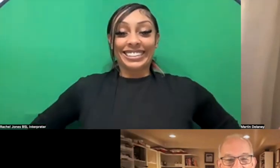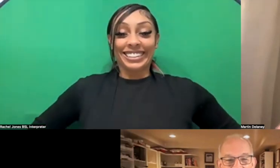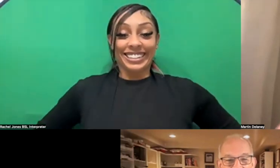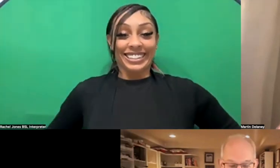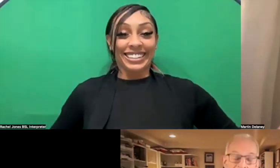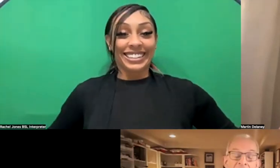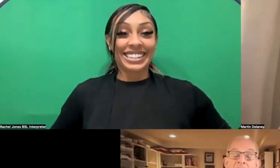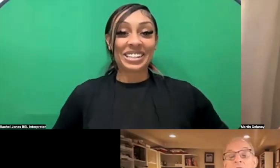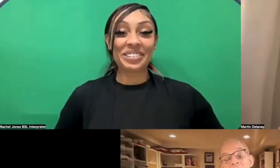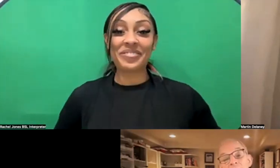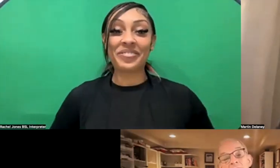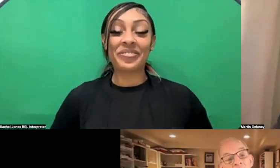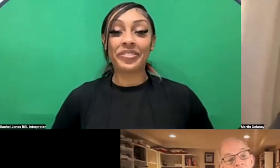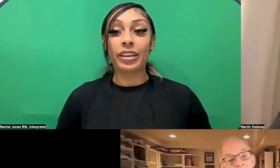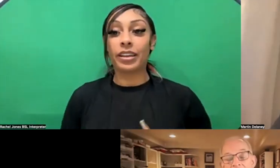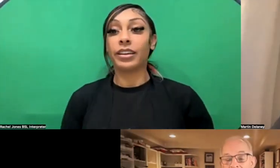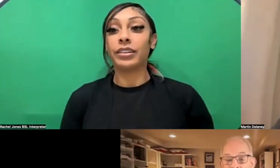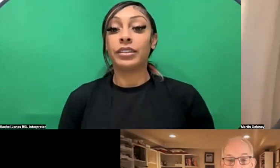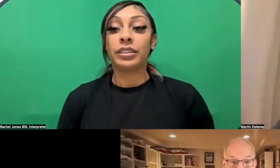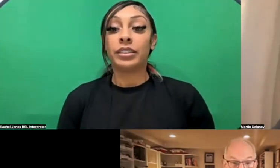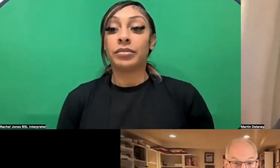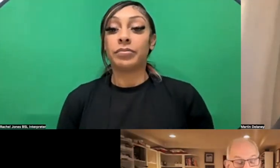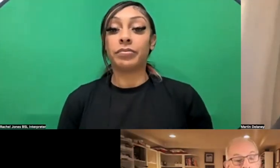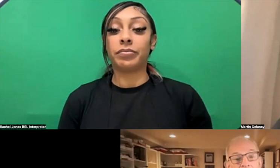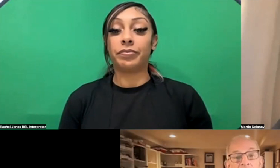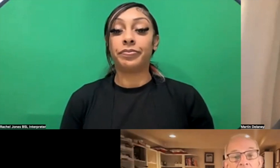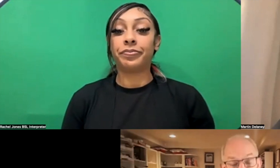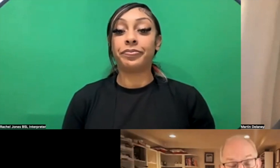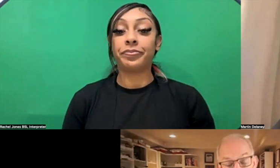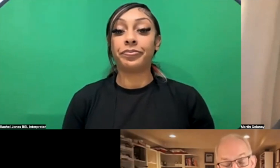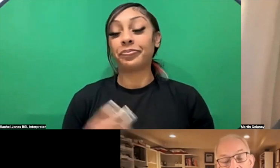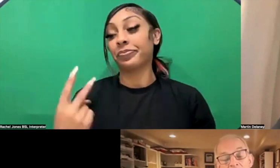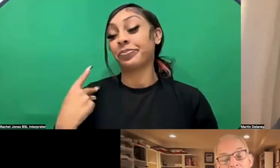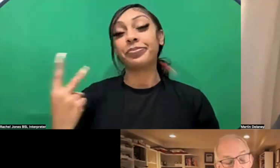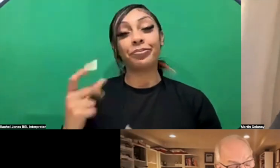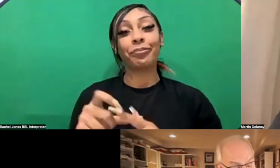Yes. So anyway, Dave and I have kept up a friendship, and